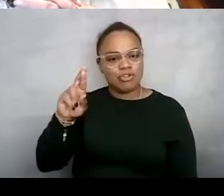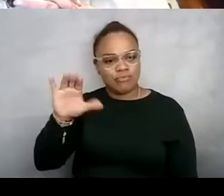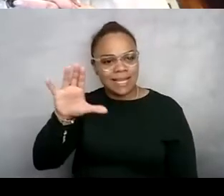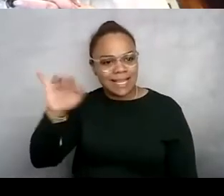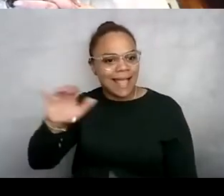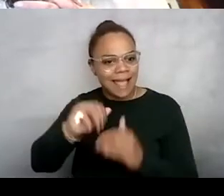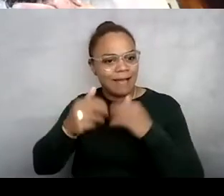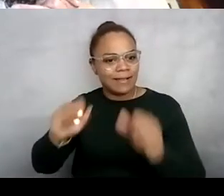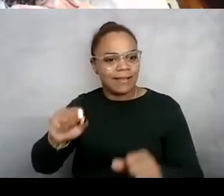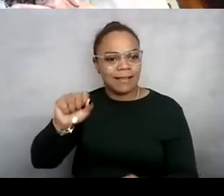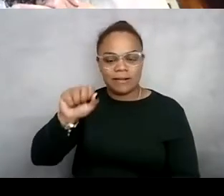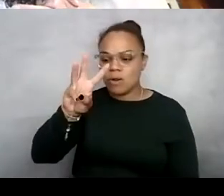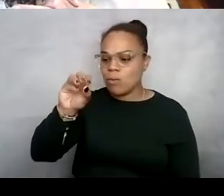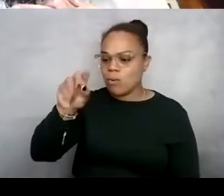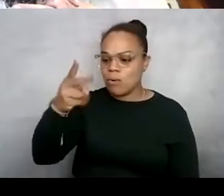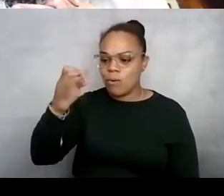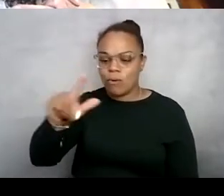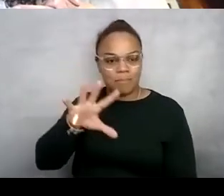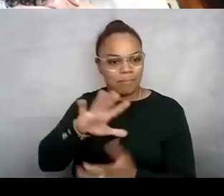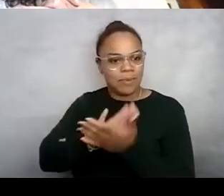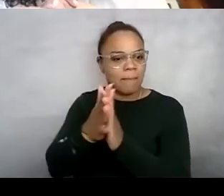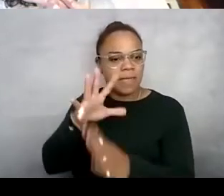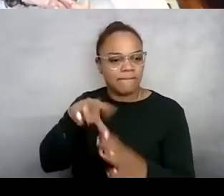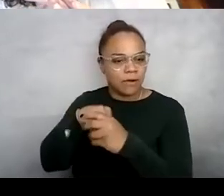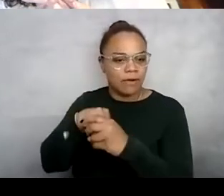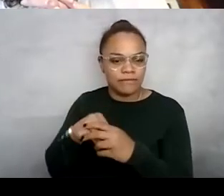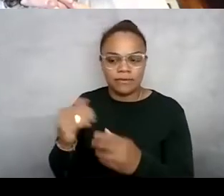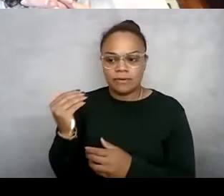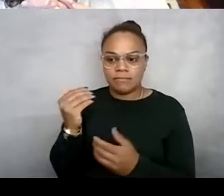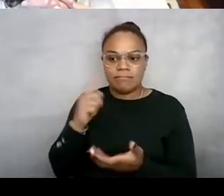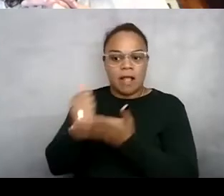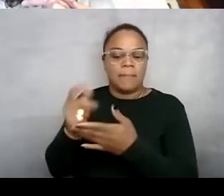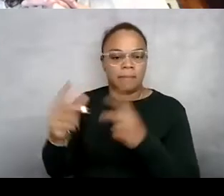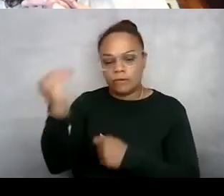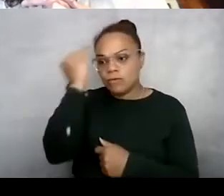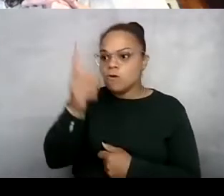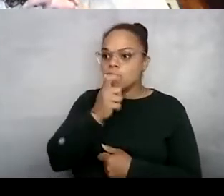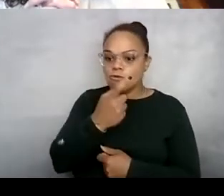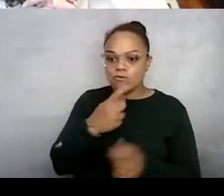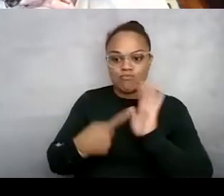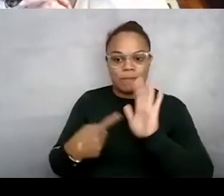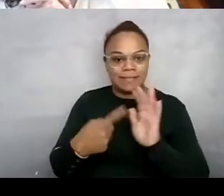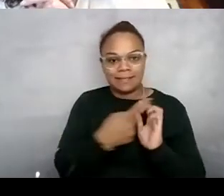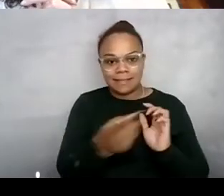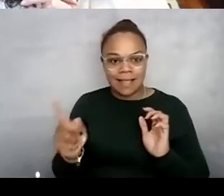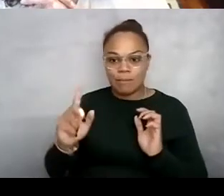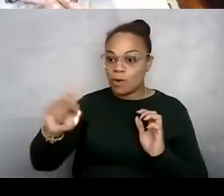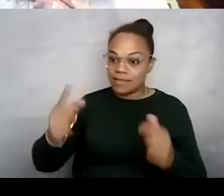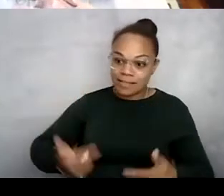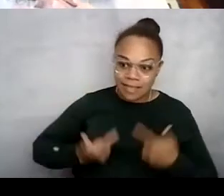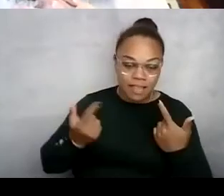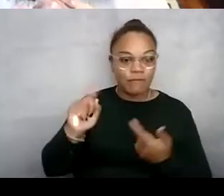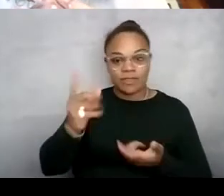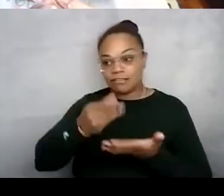Woodhall get involved with this about everyone knowing who represents them at every single level of where they live, where they shop, where they go to the